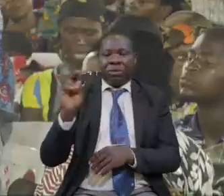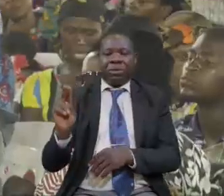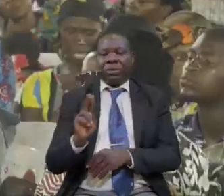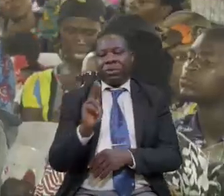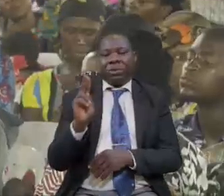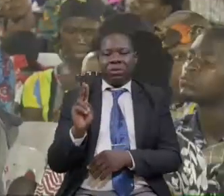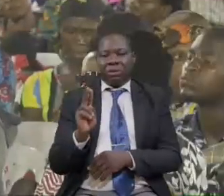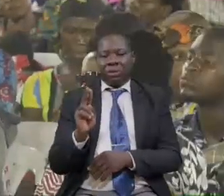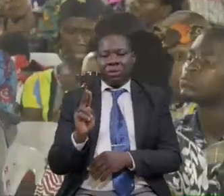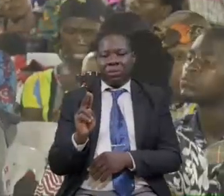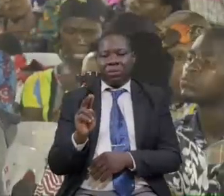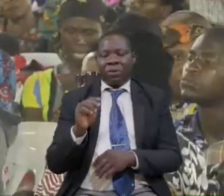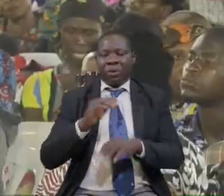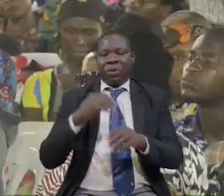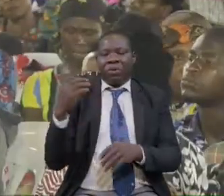on Friday,